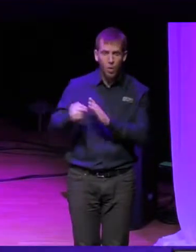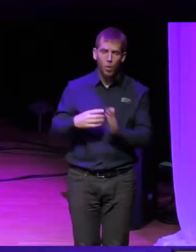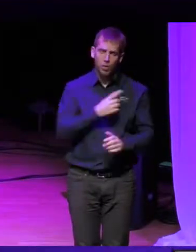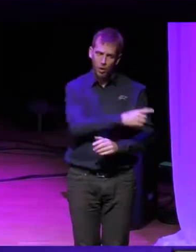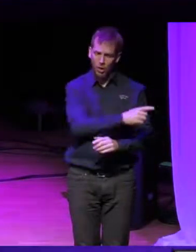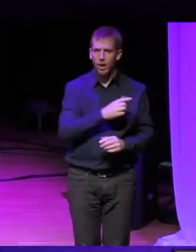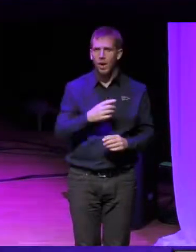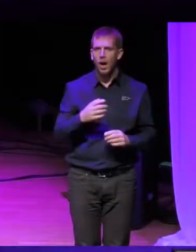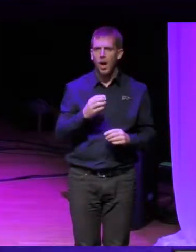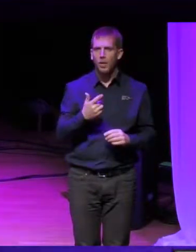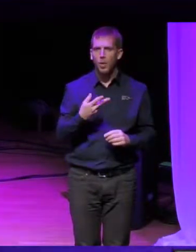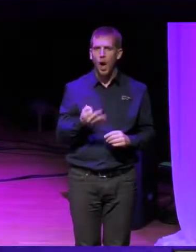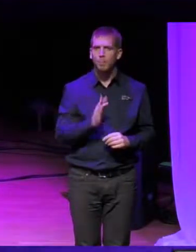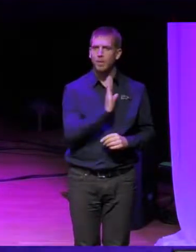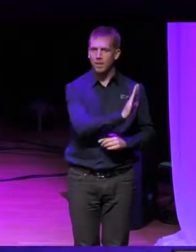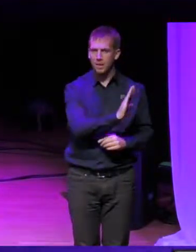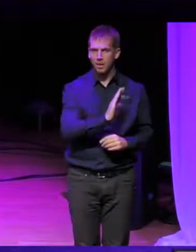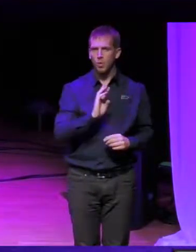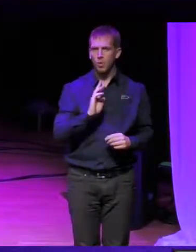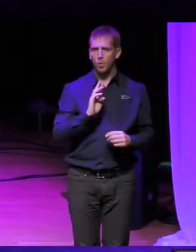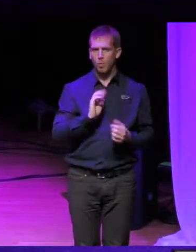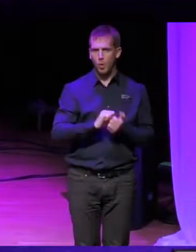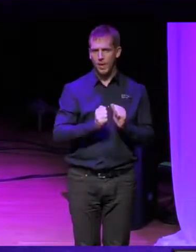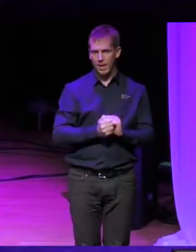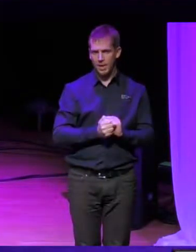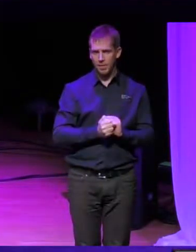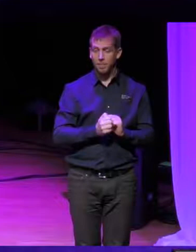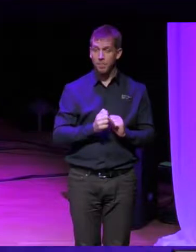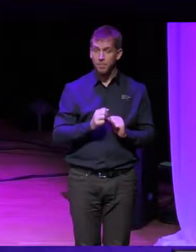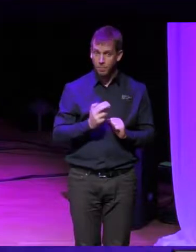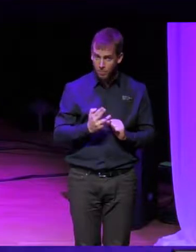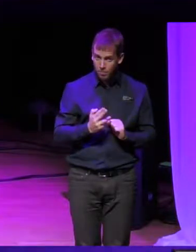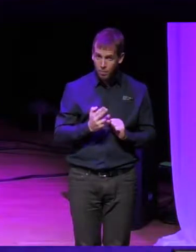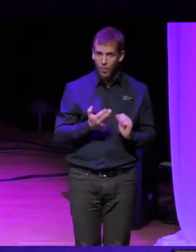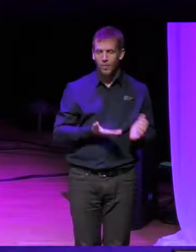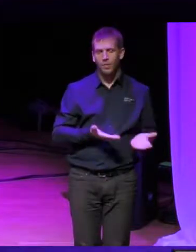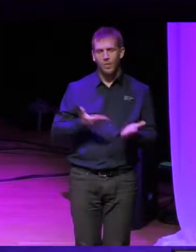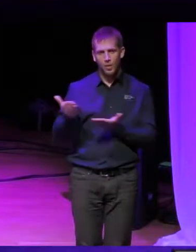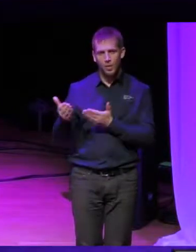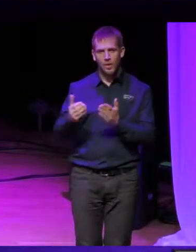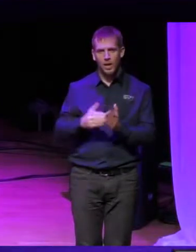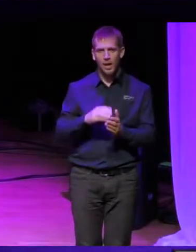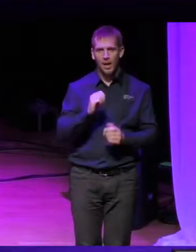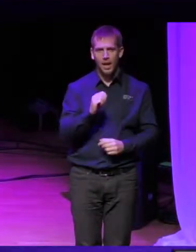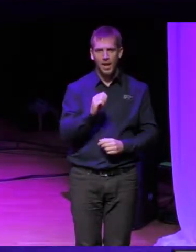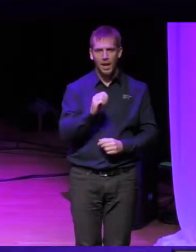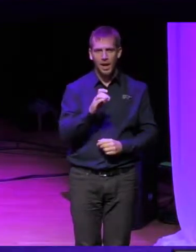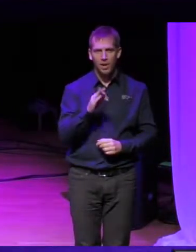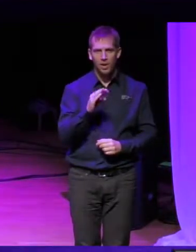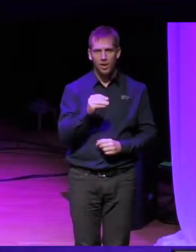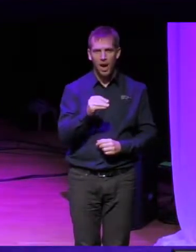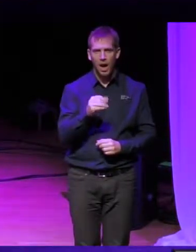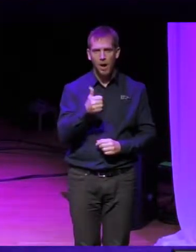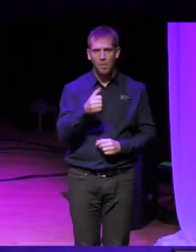ado, I'll give the floor to Esha Bhandari from the ACLU. Thank you very much, Anna.